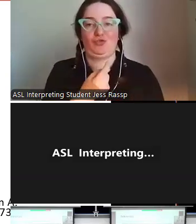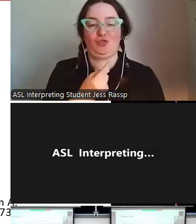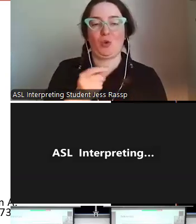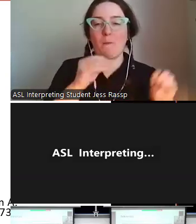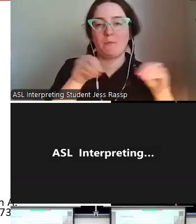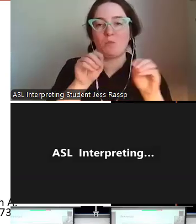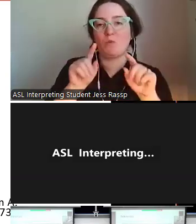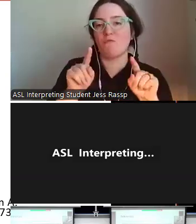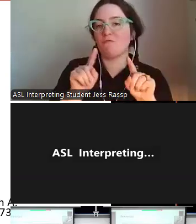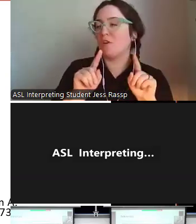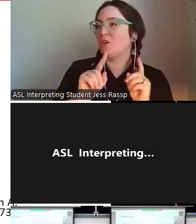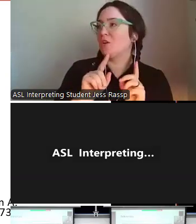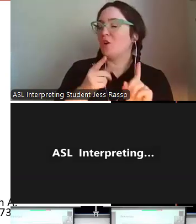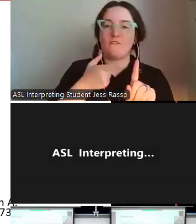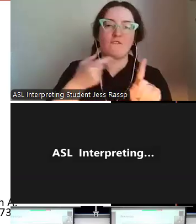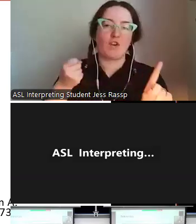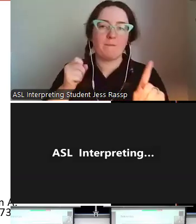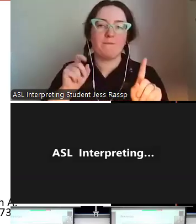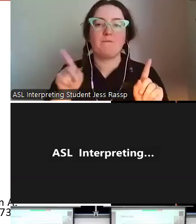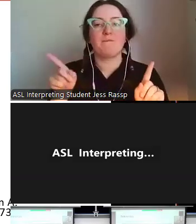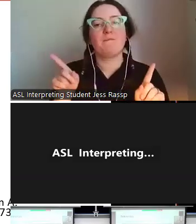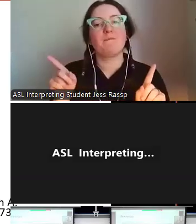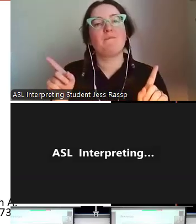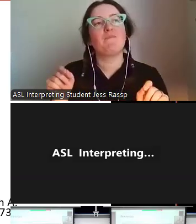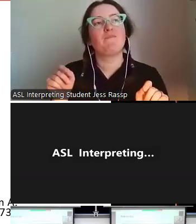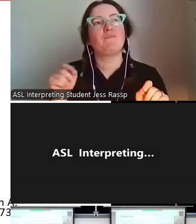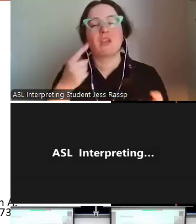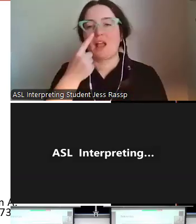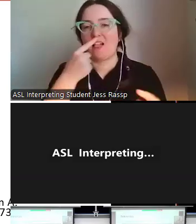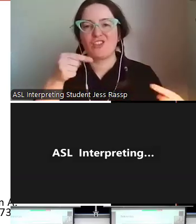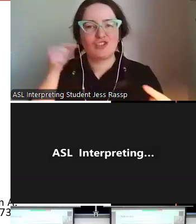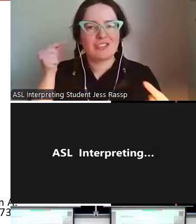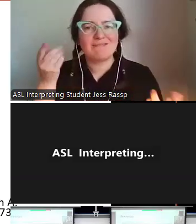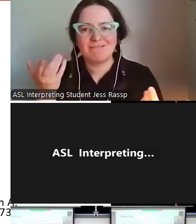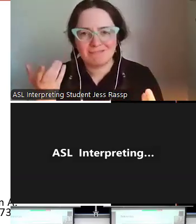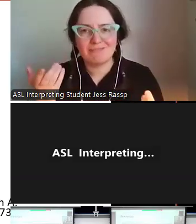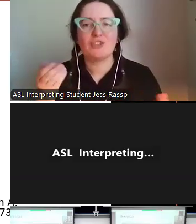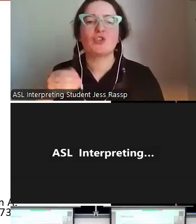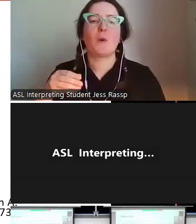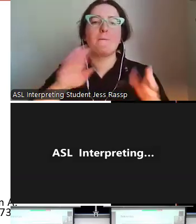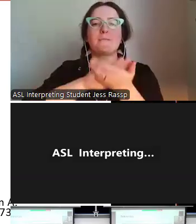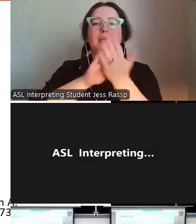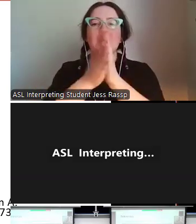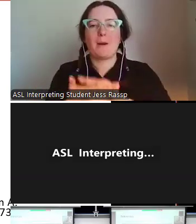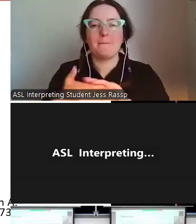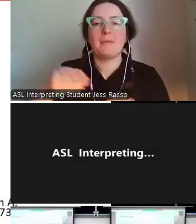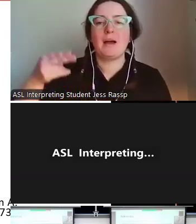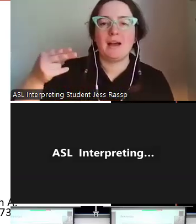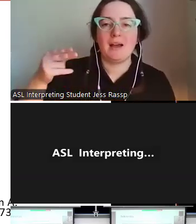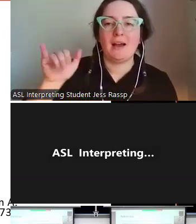it as an allergenic, right? To making it, I guess you would say, hypoallergenic.